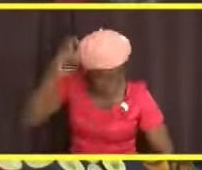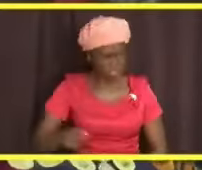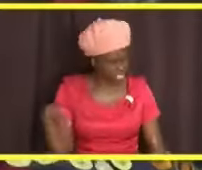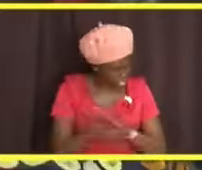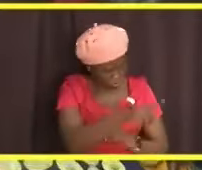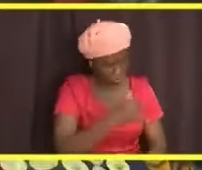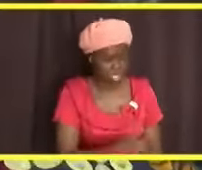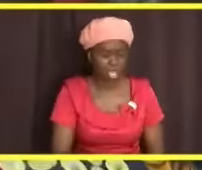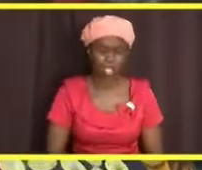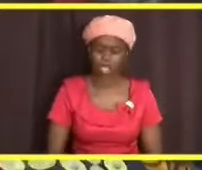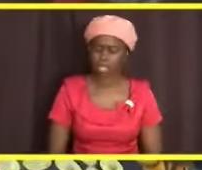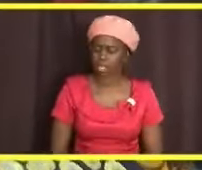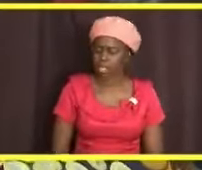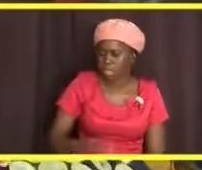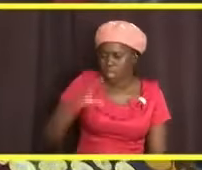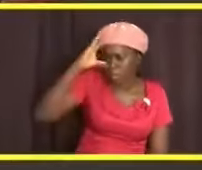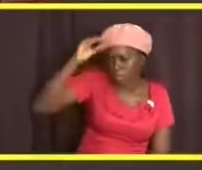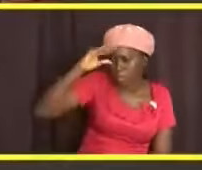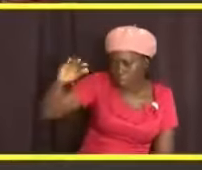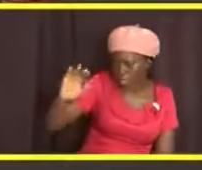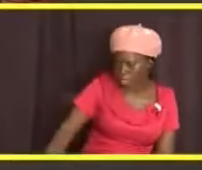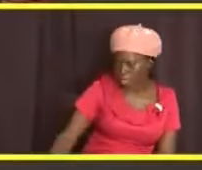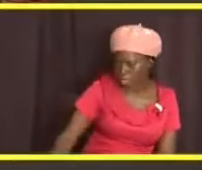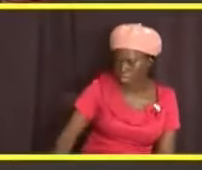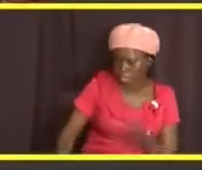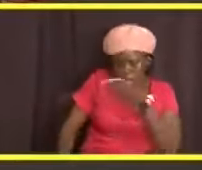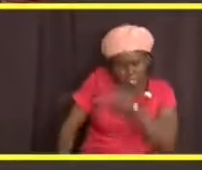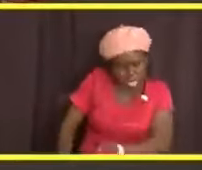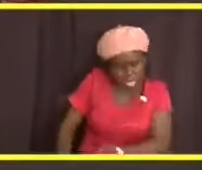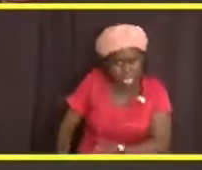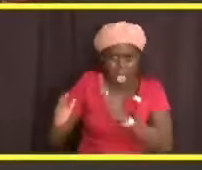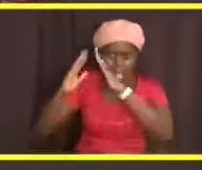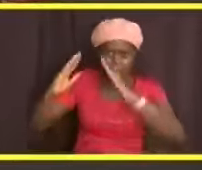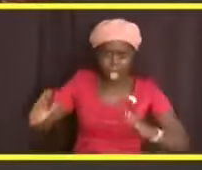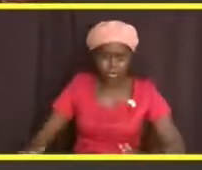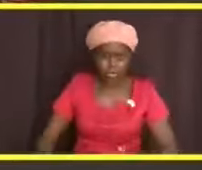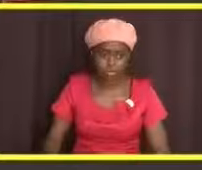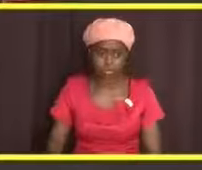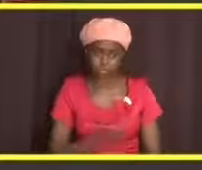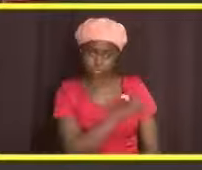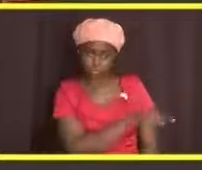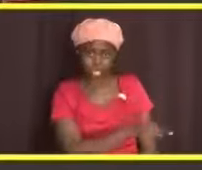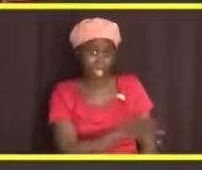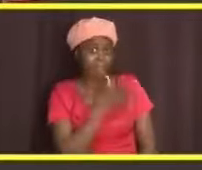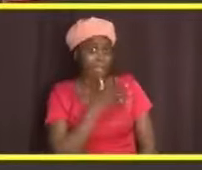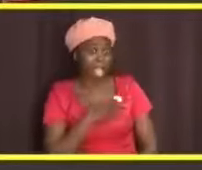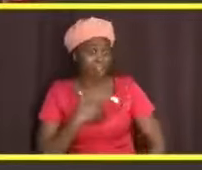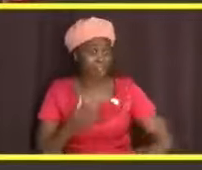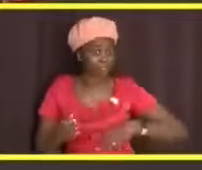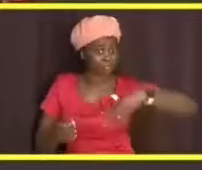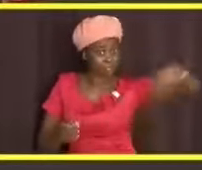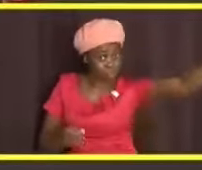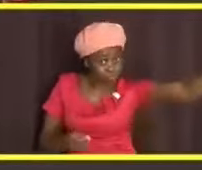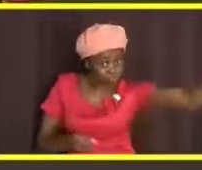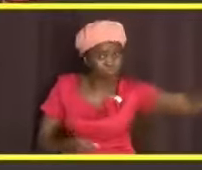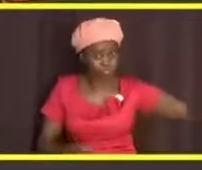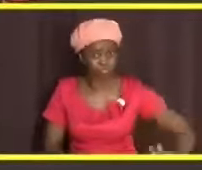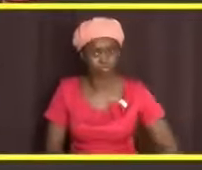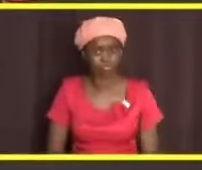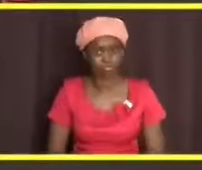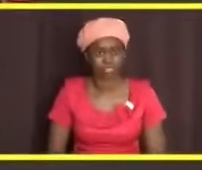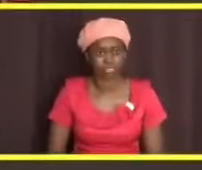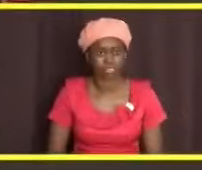And the boy was in the house. Mama had gone. Mama says she won't be coming back that day. So the